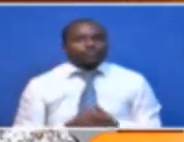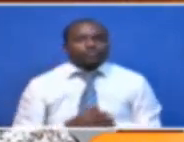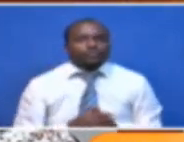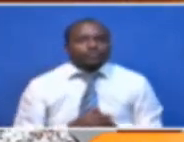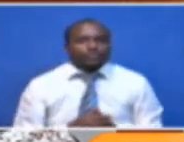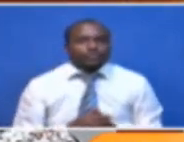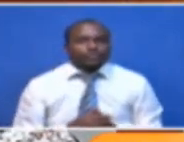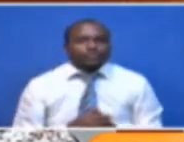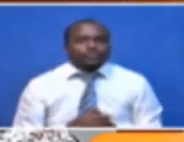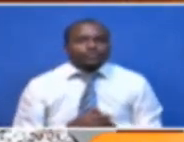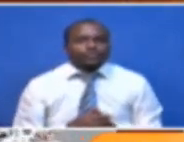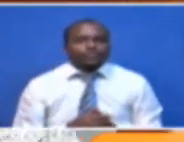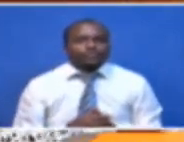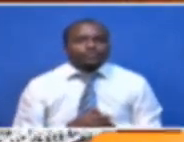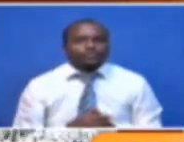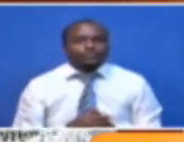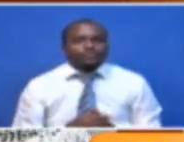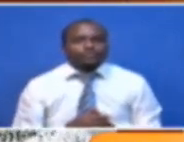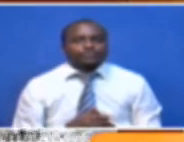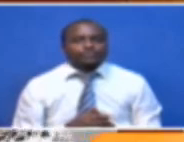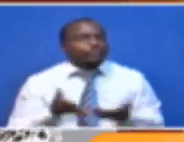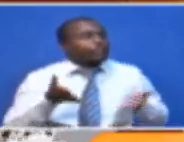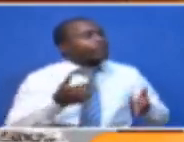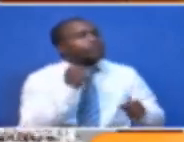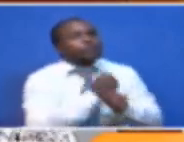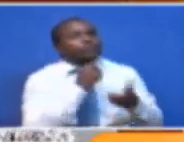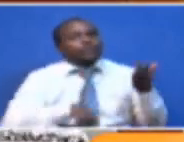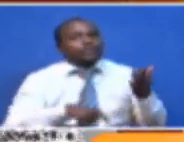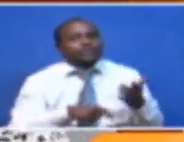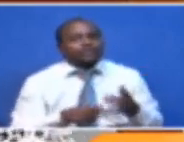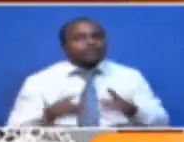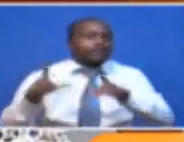Hey. What do I do, sir? Stay there.